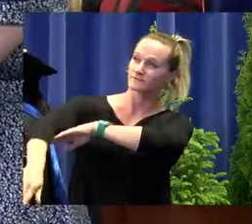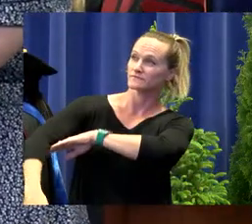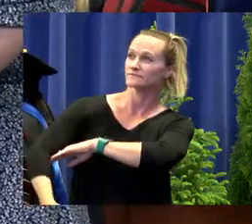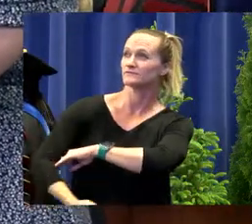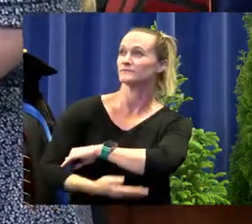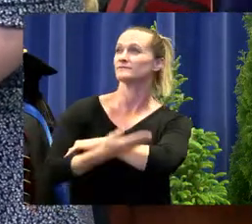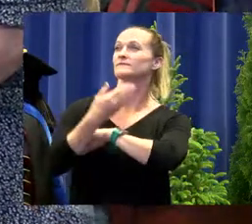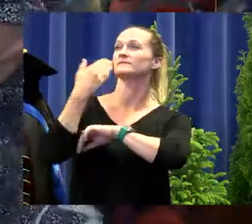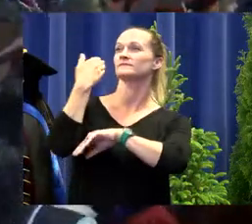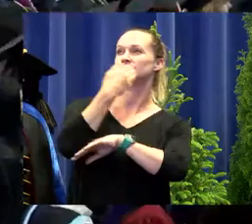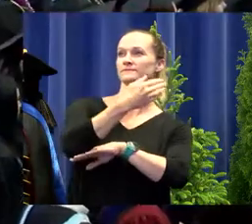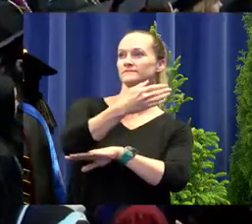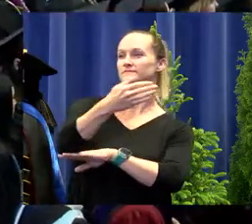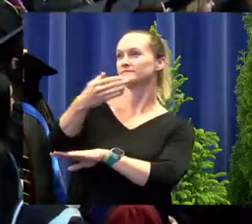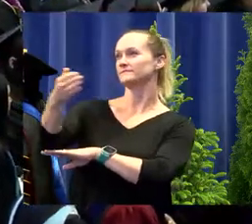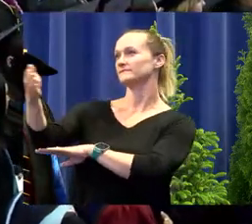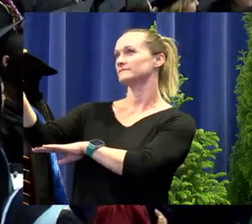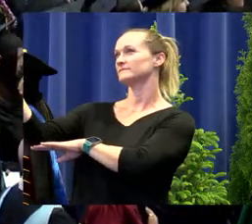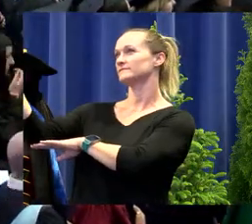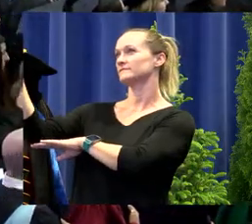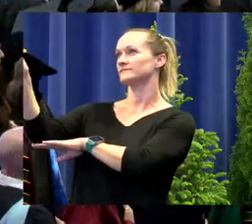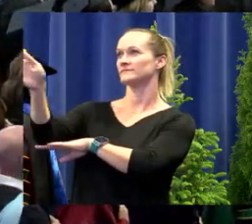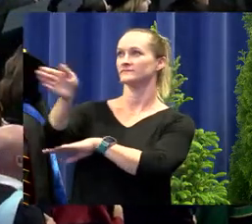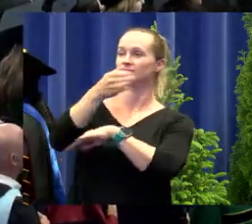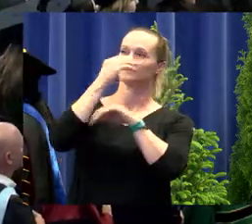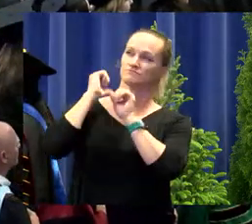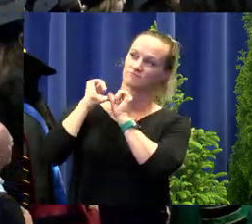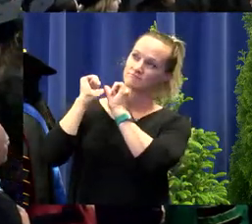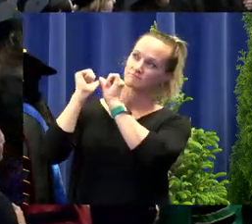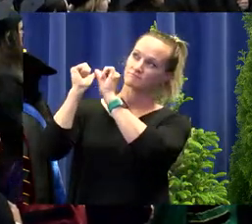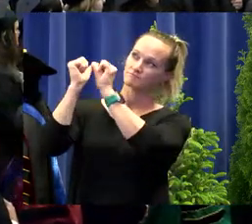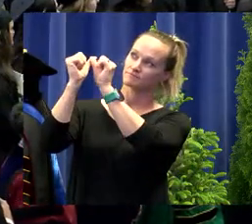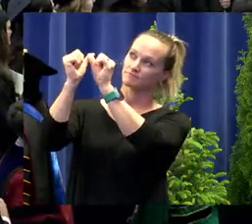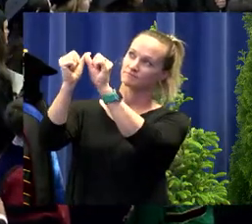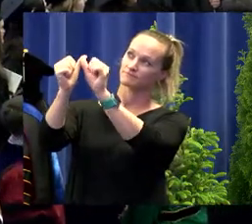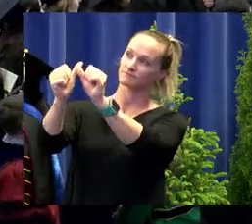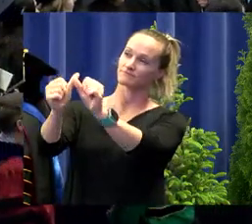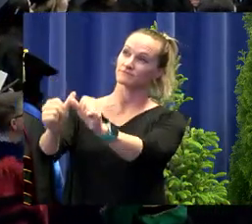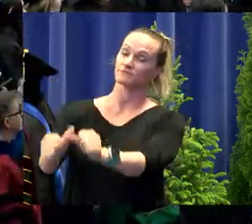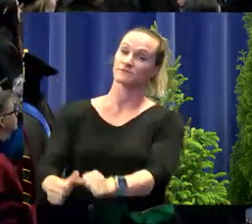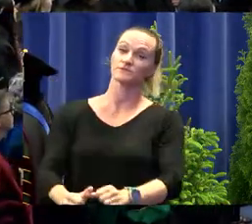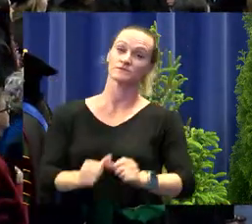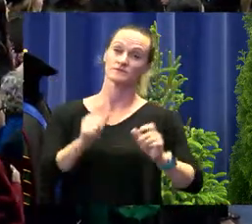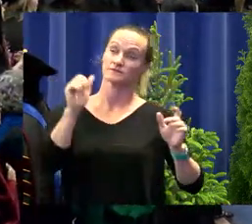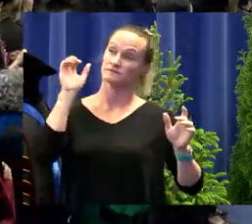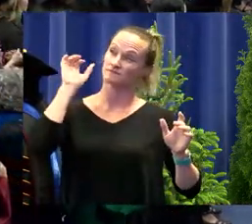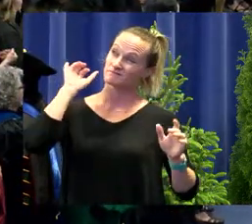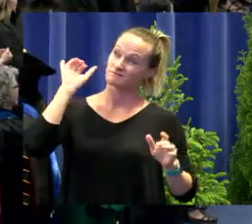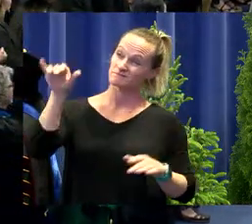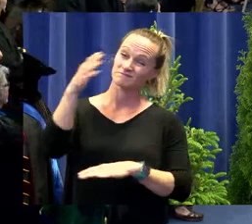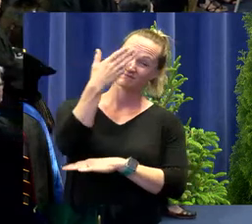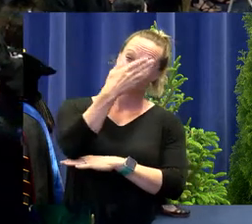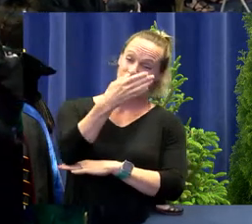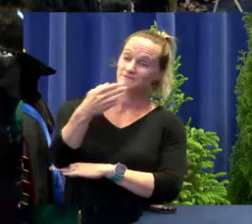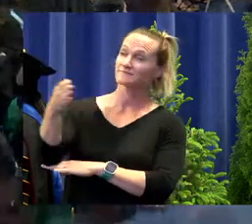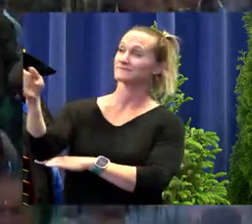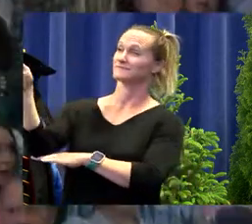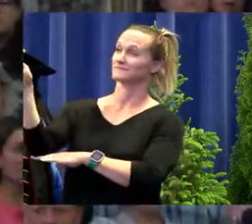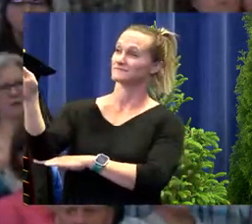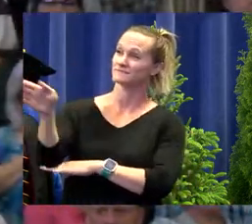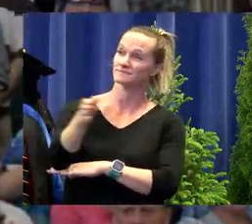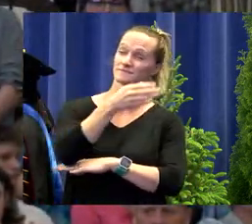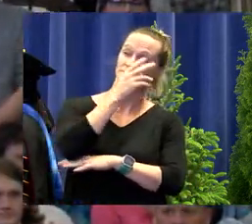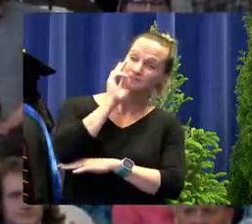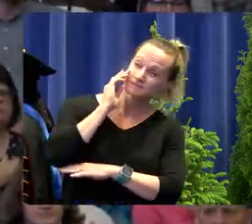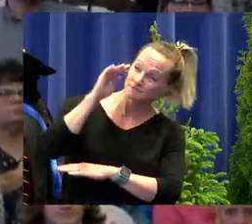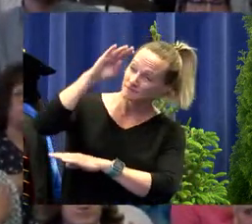night that our flag was still there. Oh, say